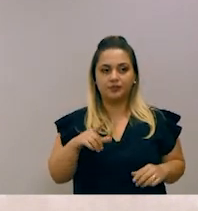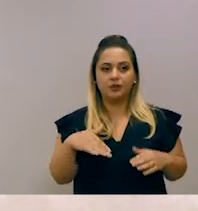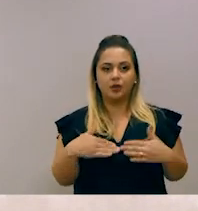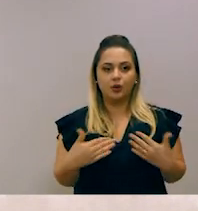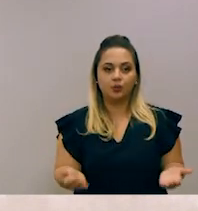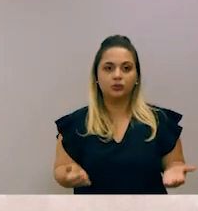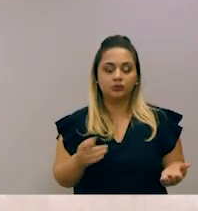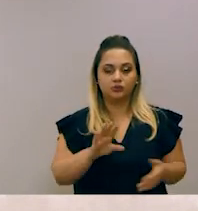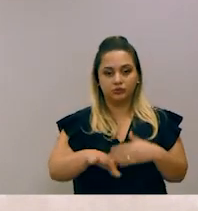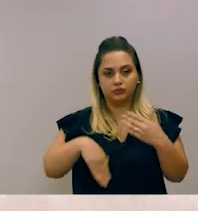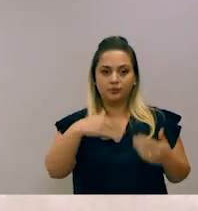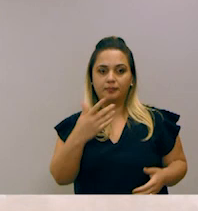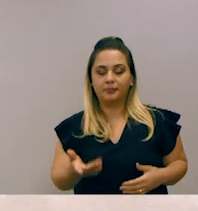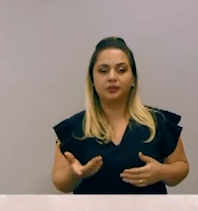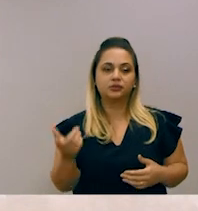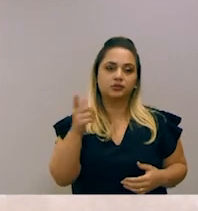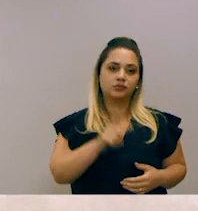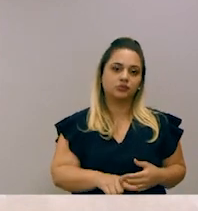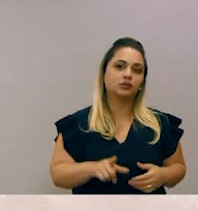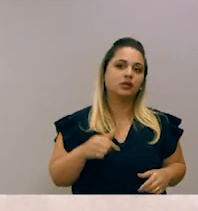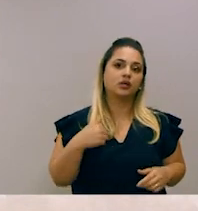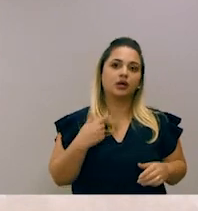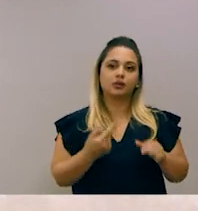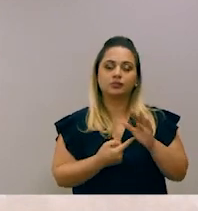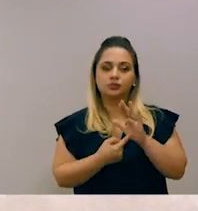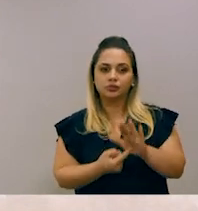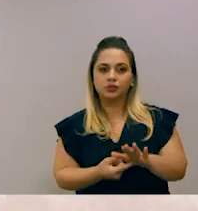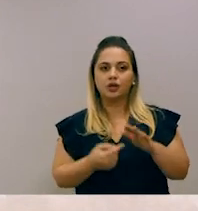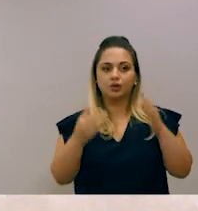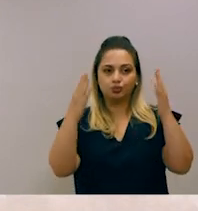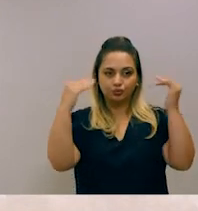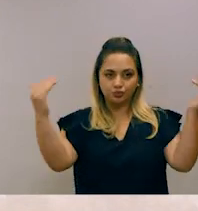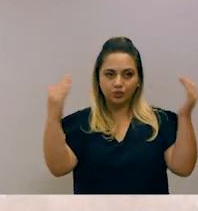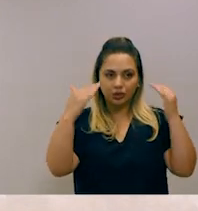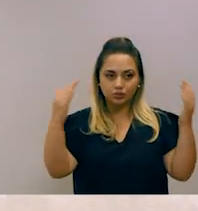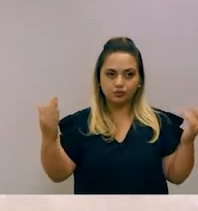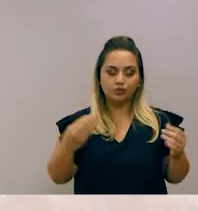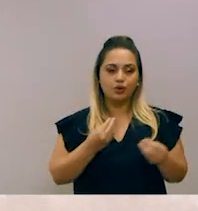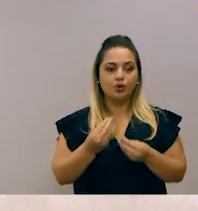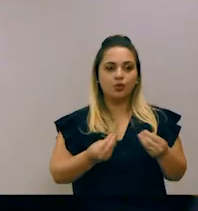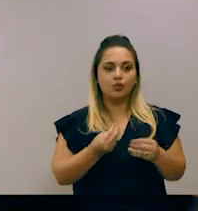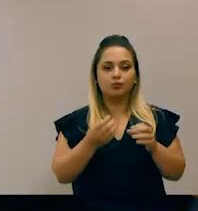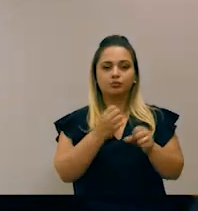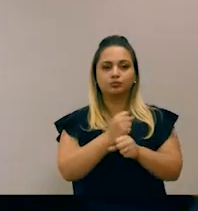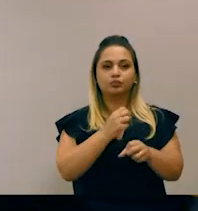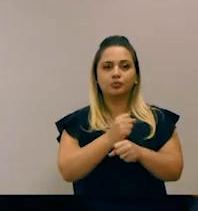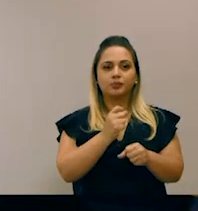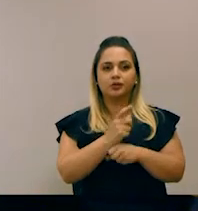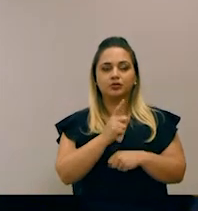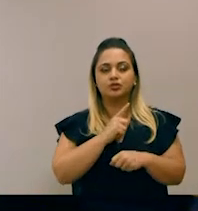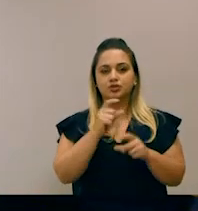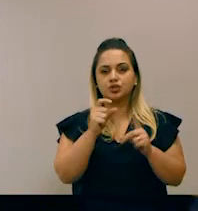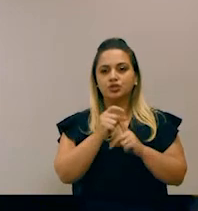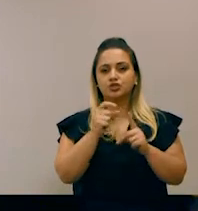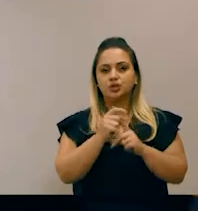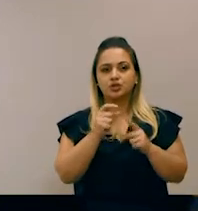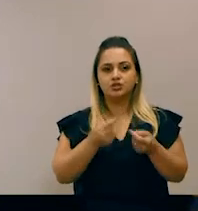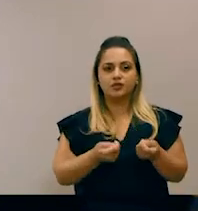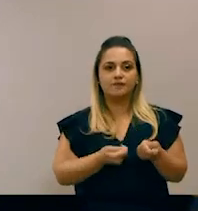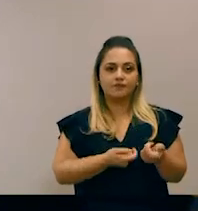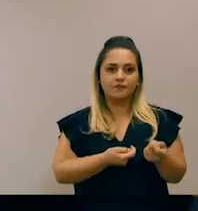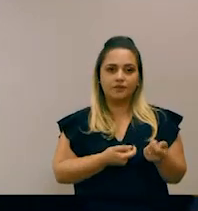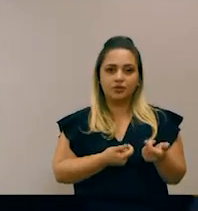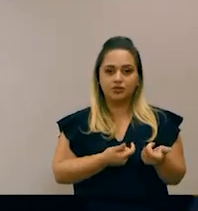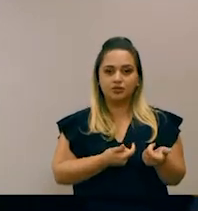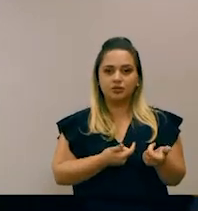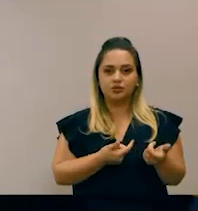development and the best performance. When we consider the success as a total number of